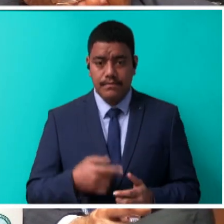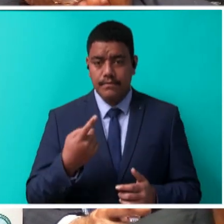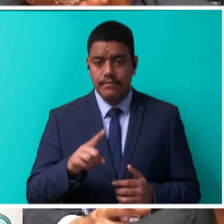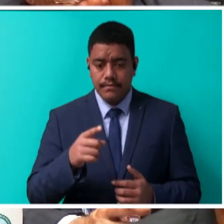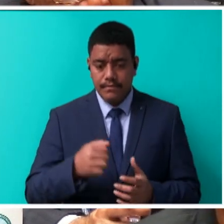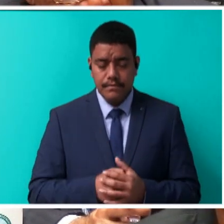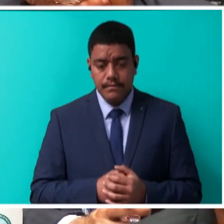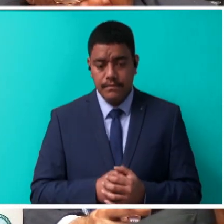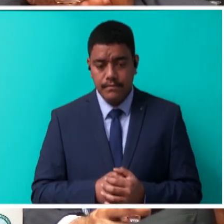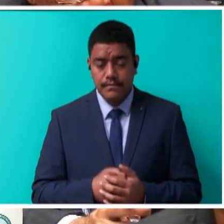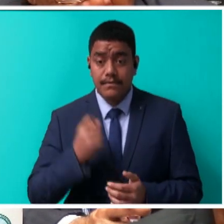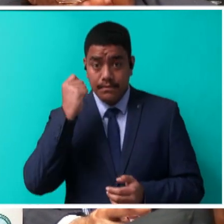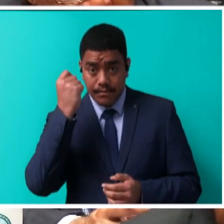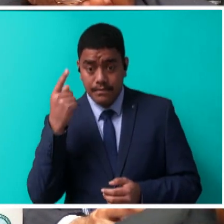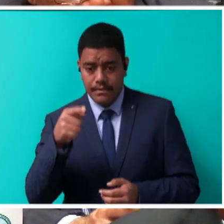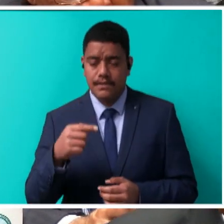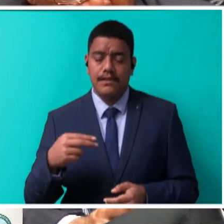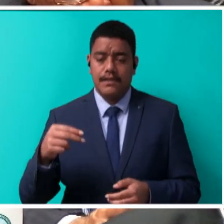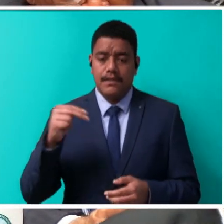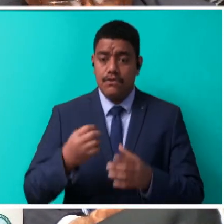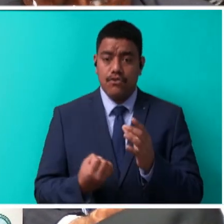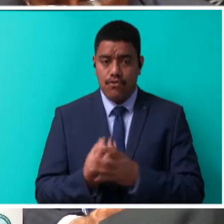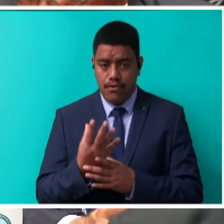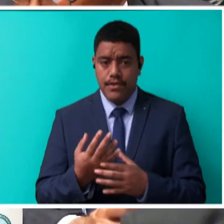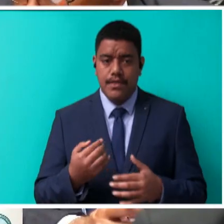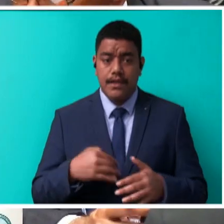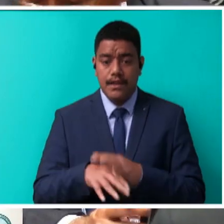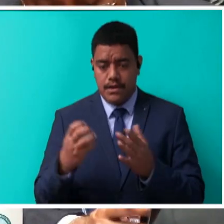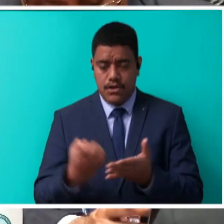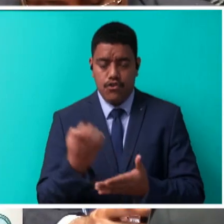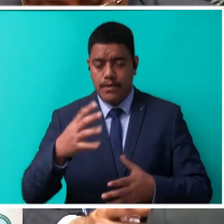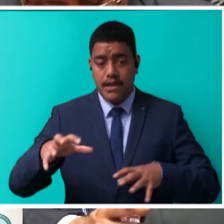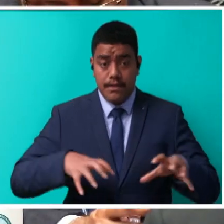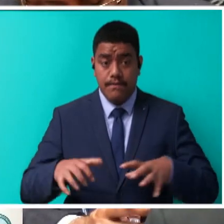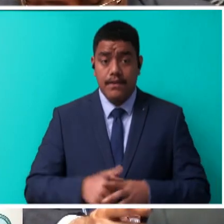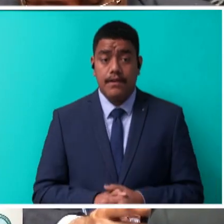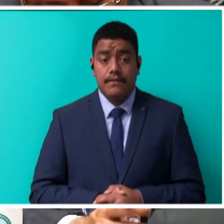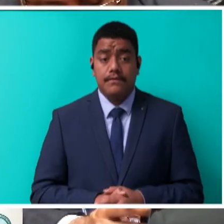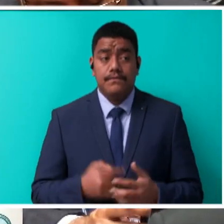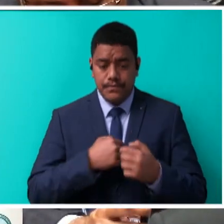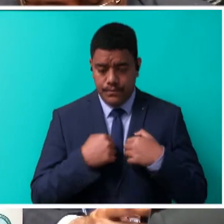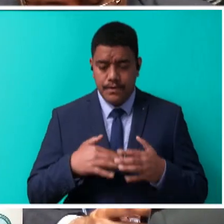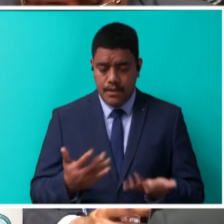courthouse recognizing population growth and economic activity. We are